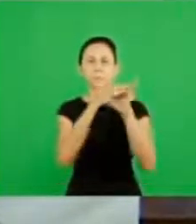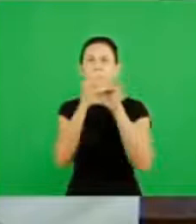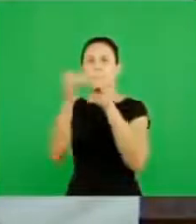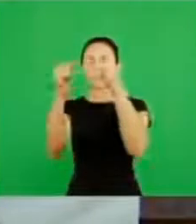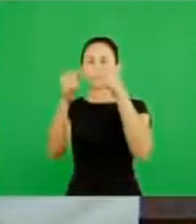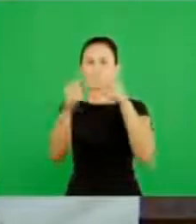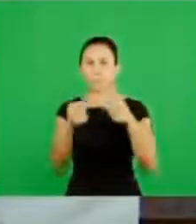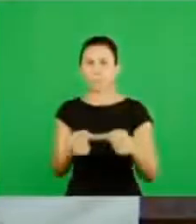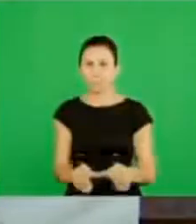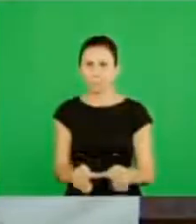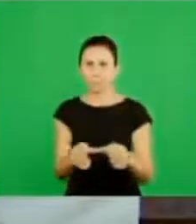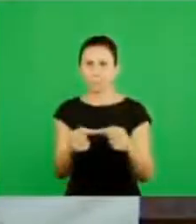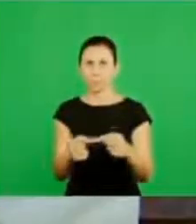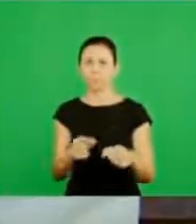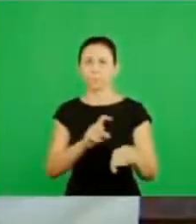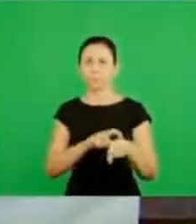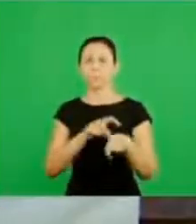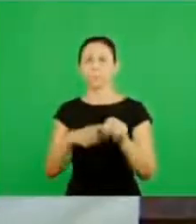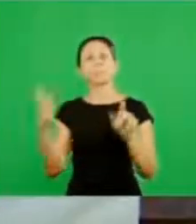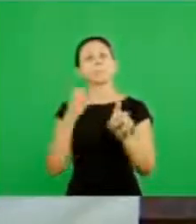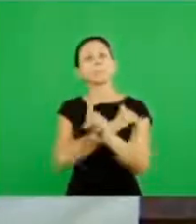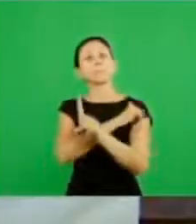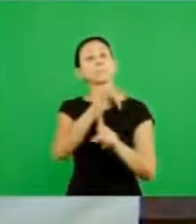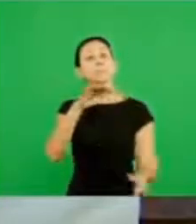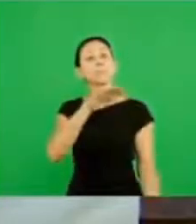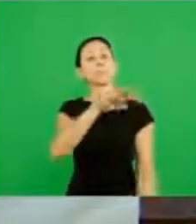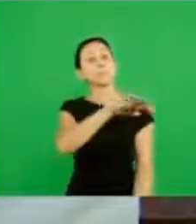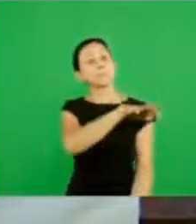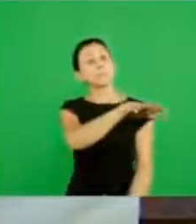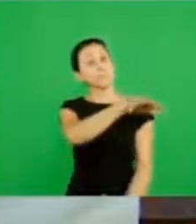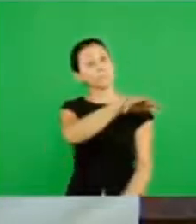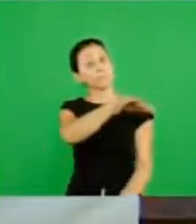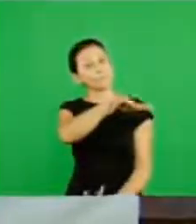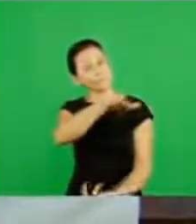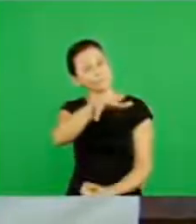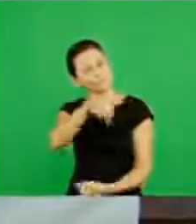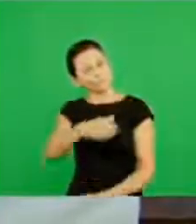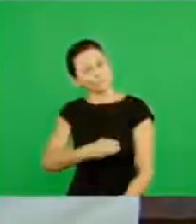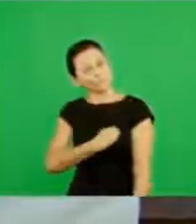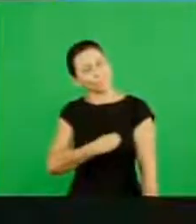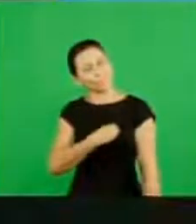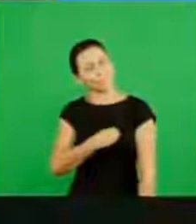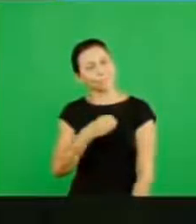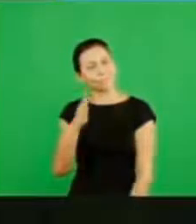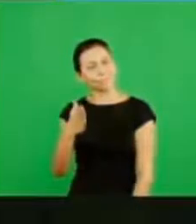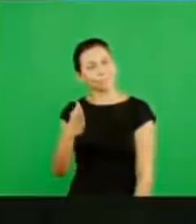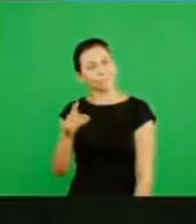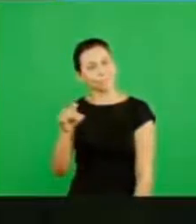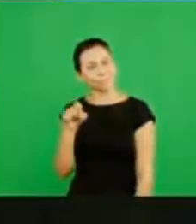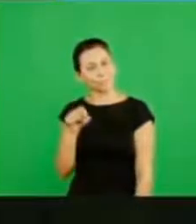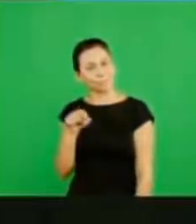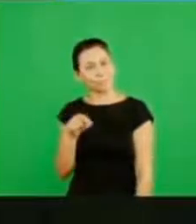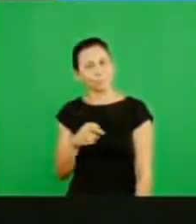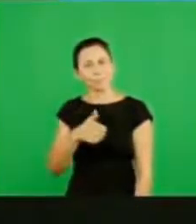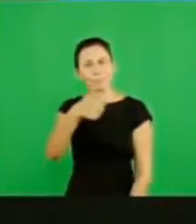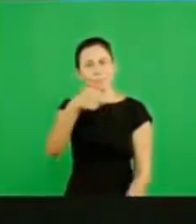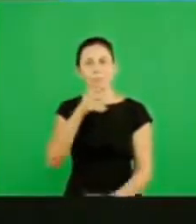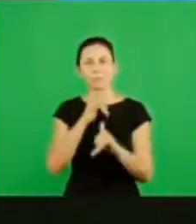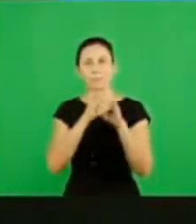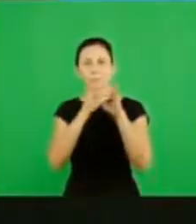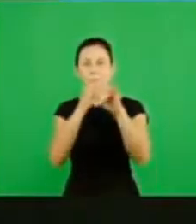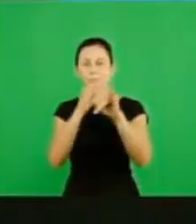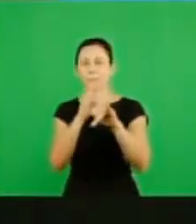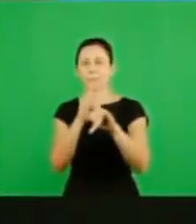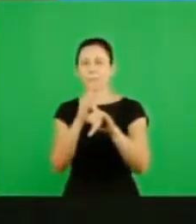in chapter 8 of Revelation, there are some trumpets that sound that the world had